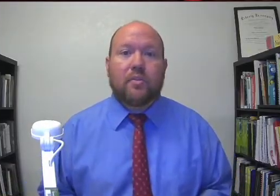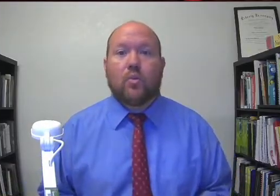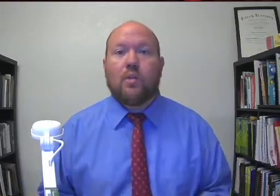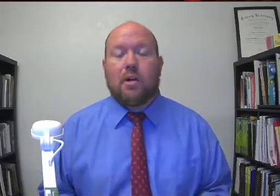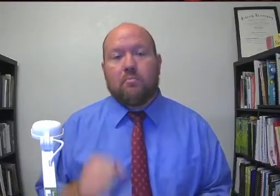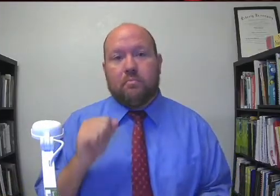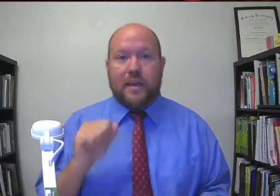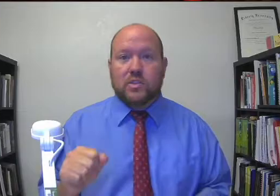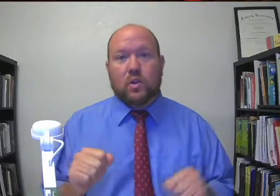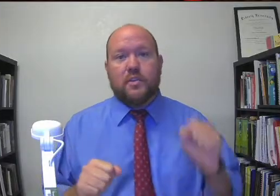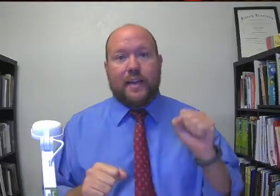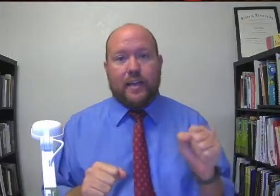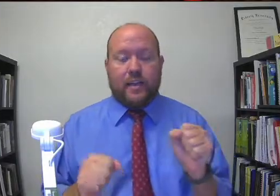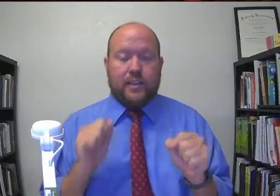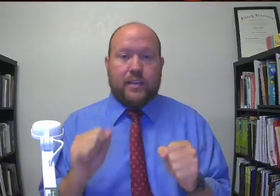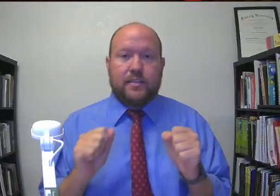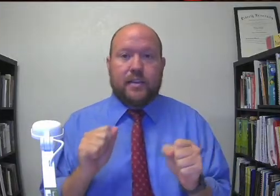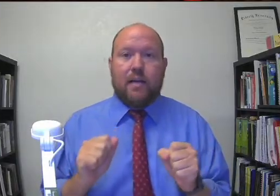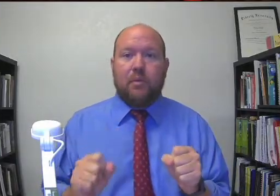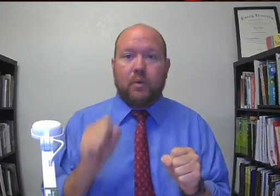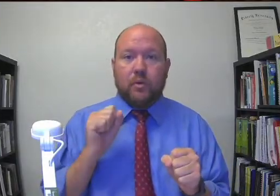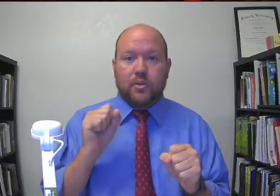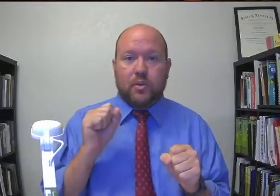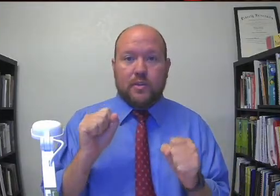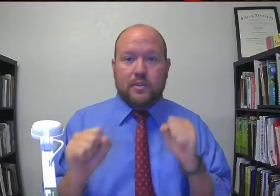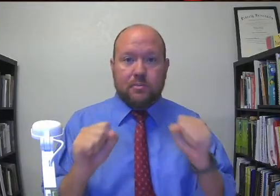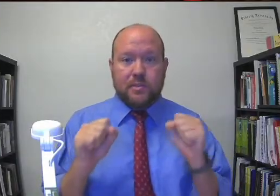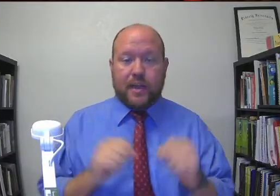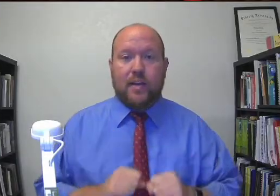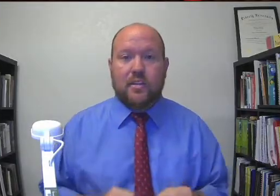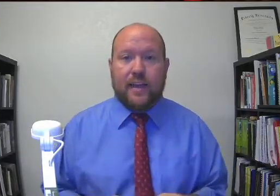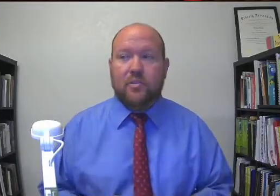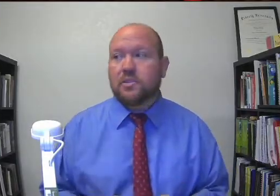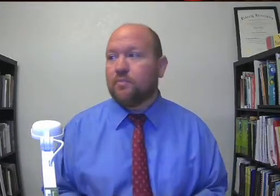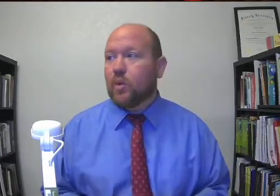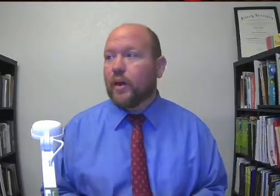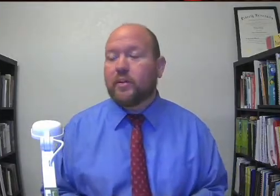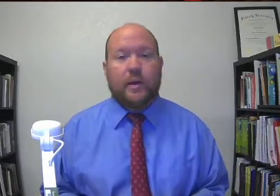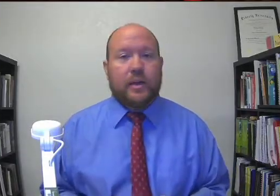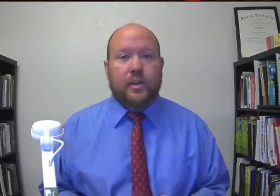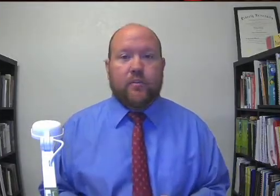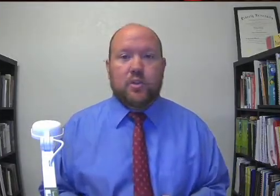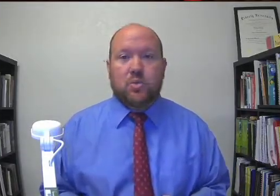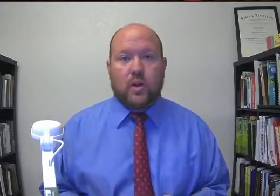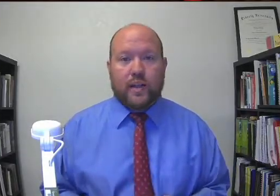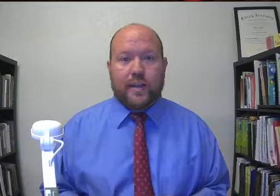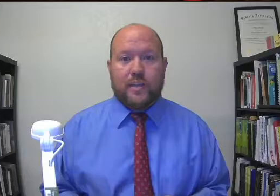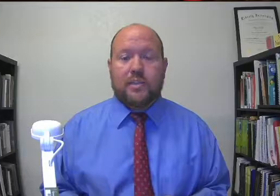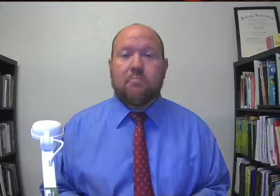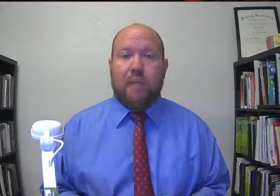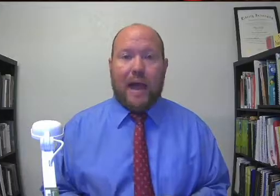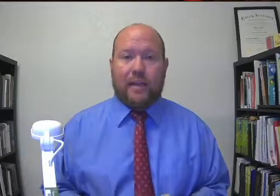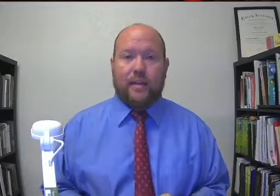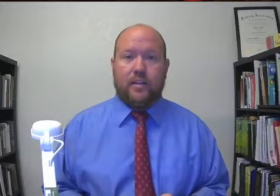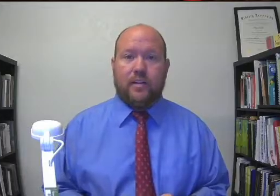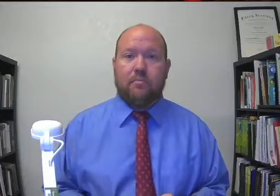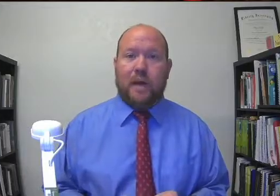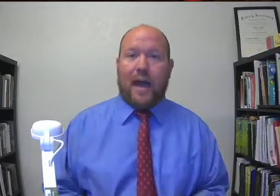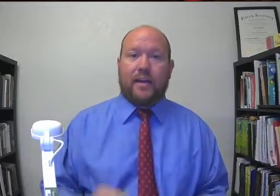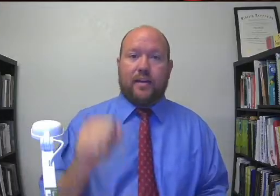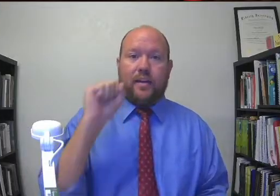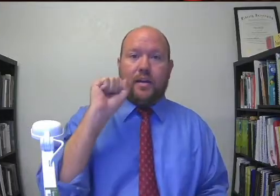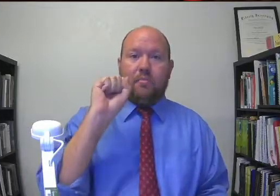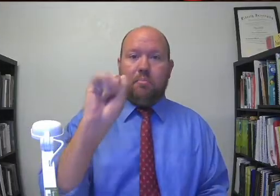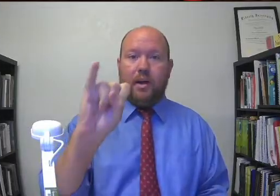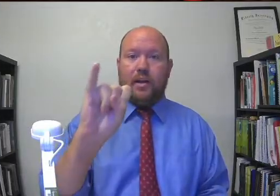not worry about base words and endings and things like that, but we will do our syllables and our sounds. All right. The first word is pack.